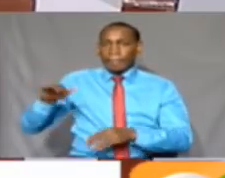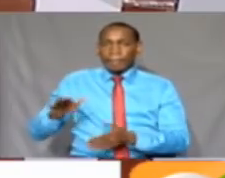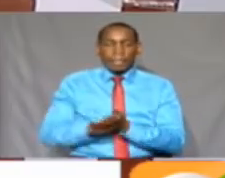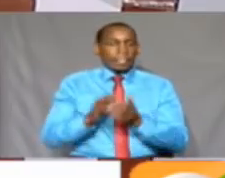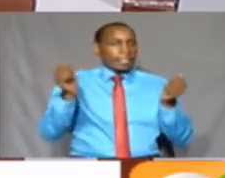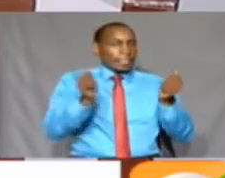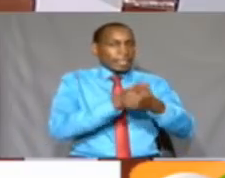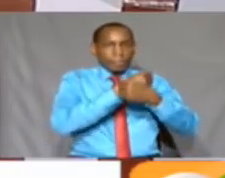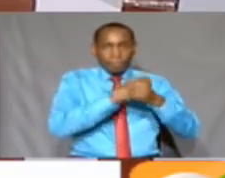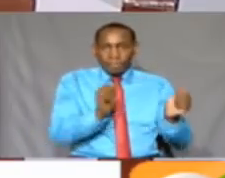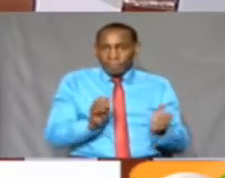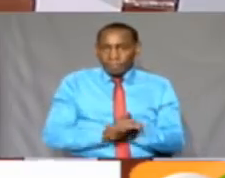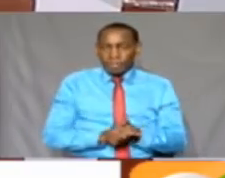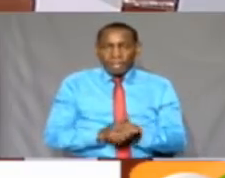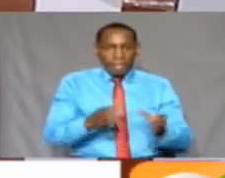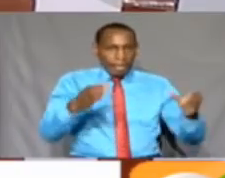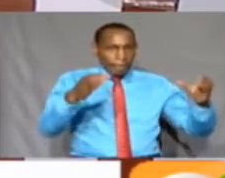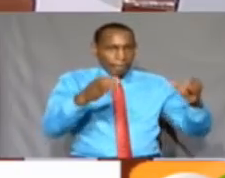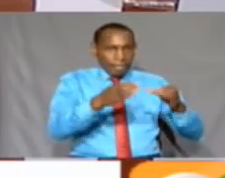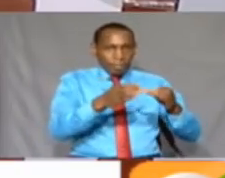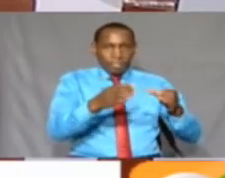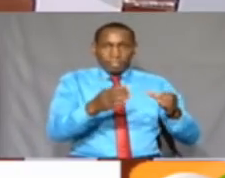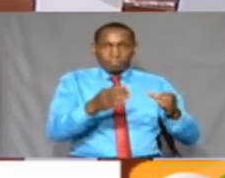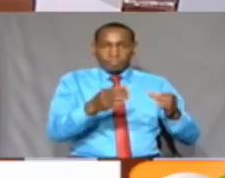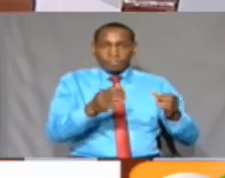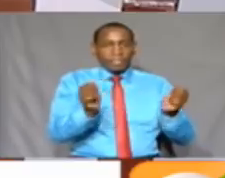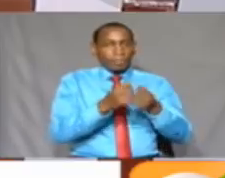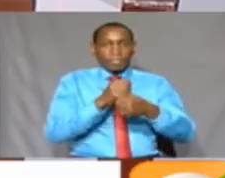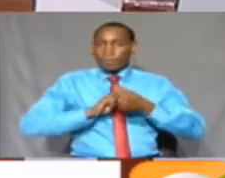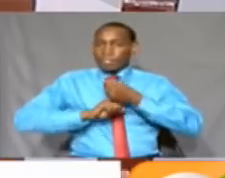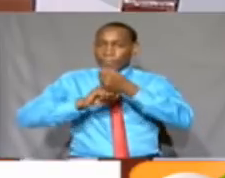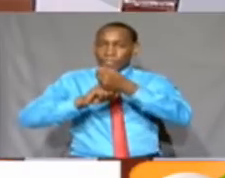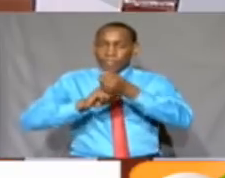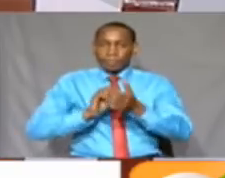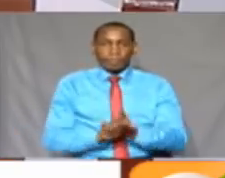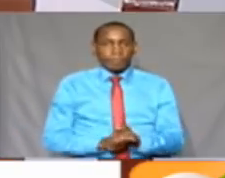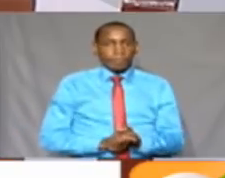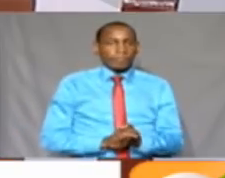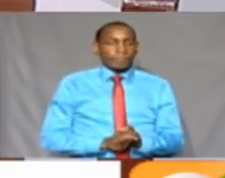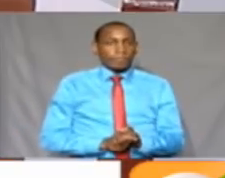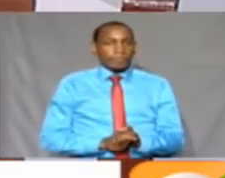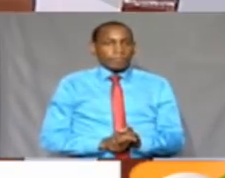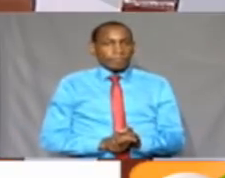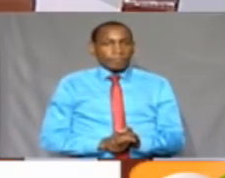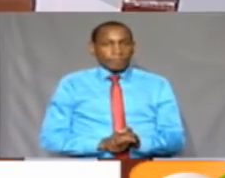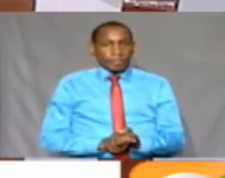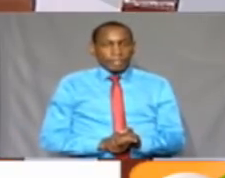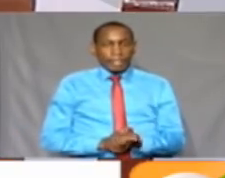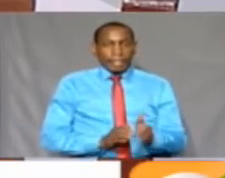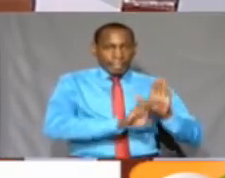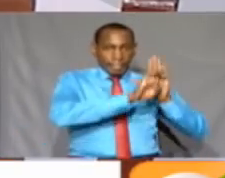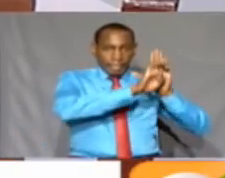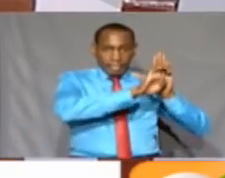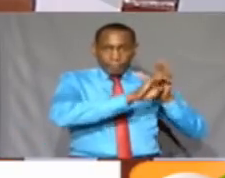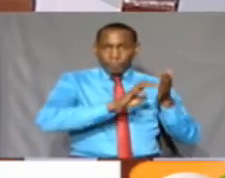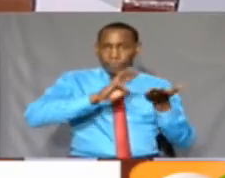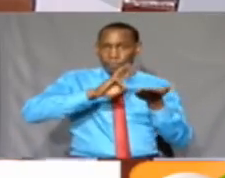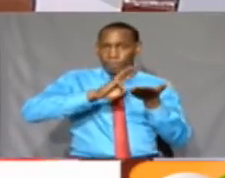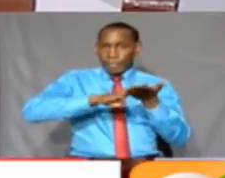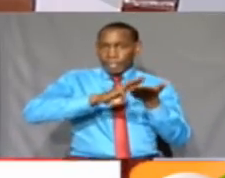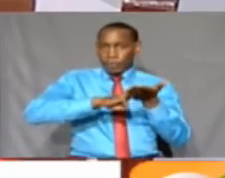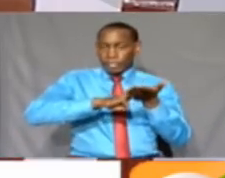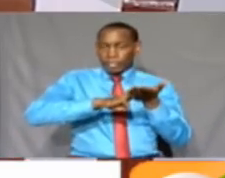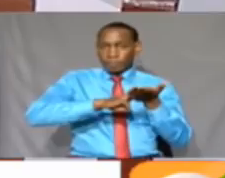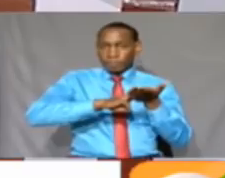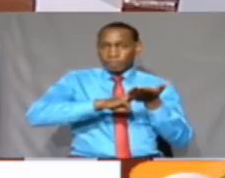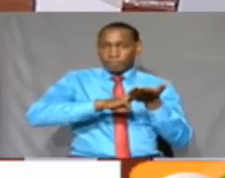Never. So the minorities will not support. Yeah. Yeah? Yeah. Let's look at Migori, for instance.